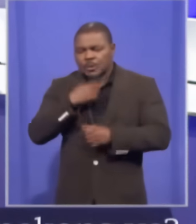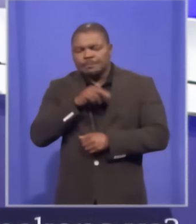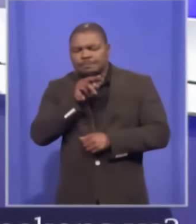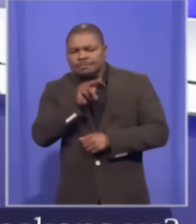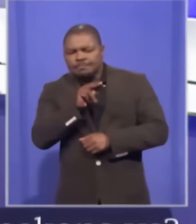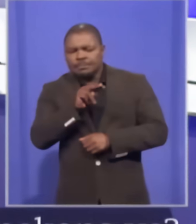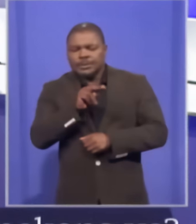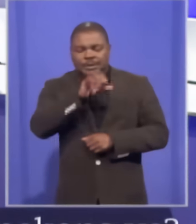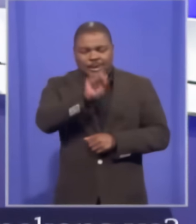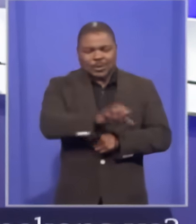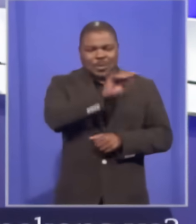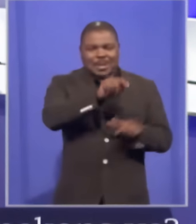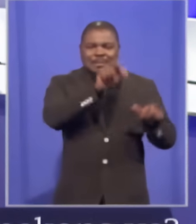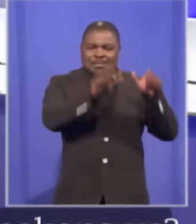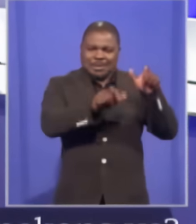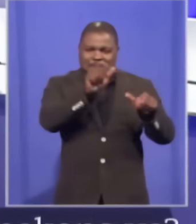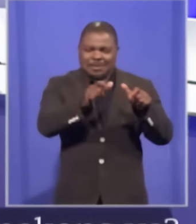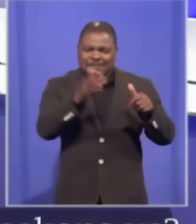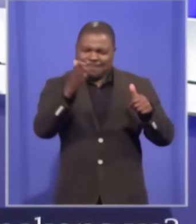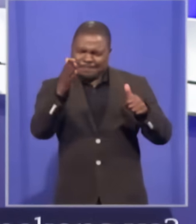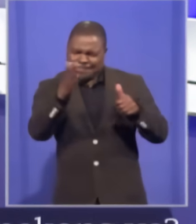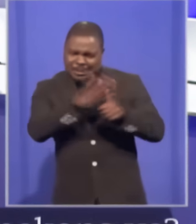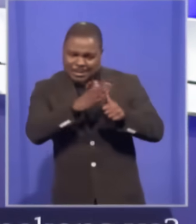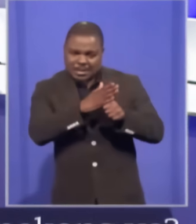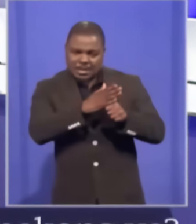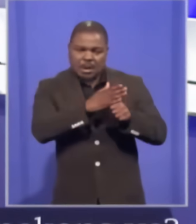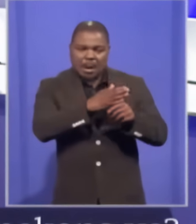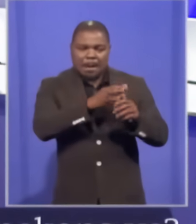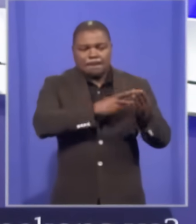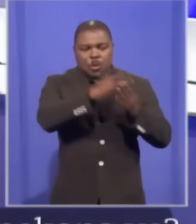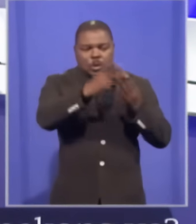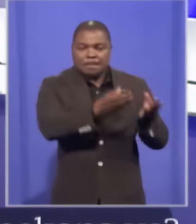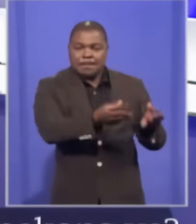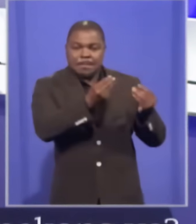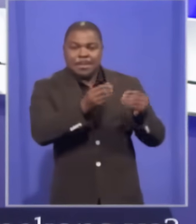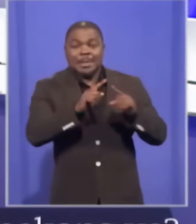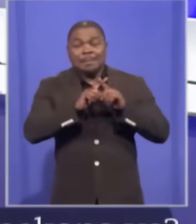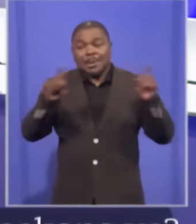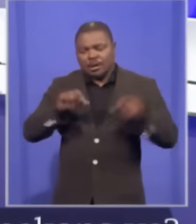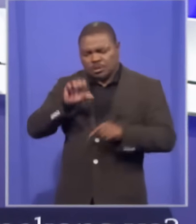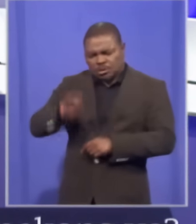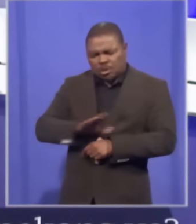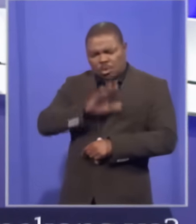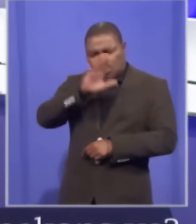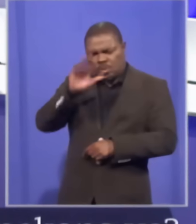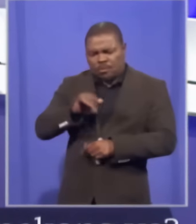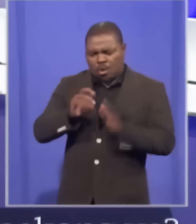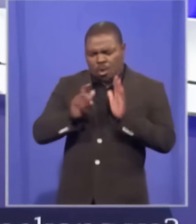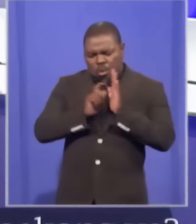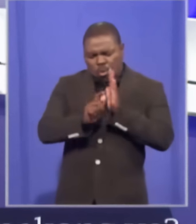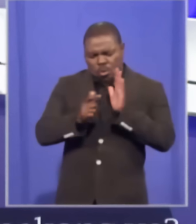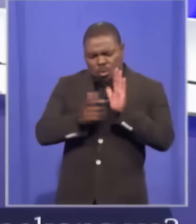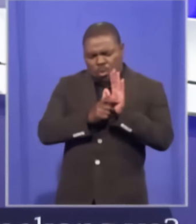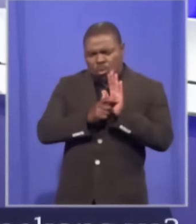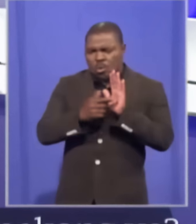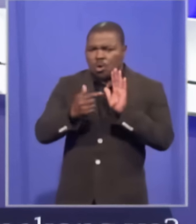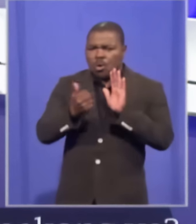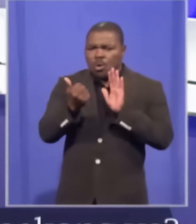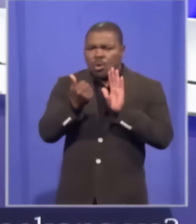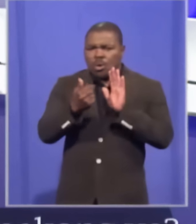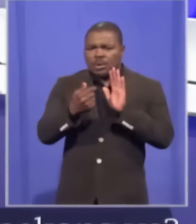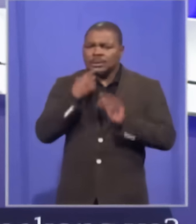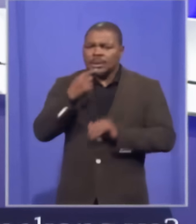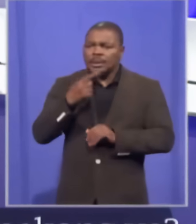ba Afrika Borwa gore ba hwetše di-project e fela molao wa Afrika Borwa wa dumela gore motho mang le mang a leng mo nageng